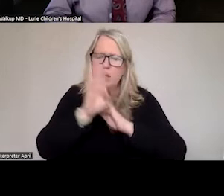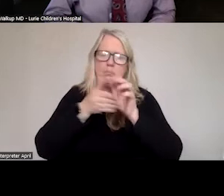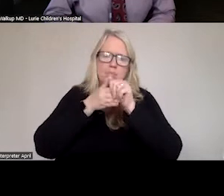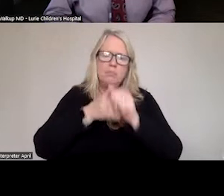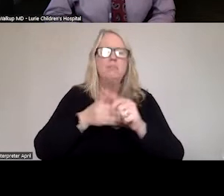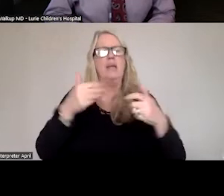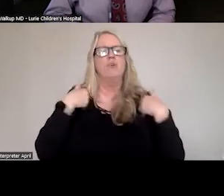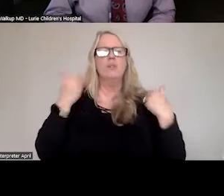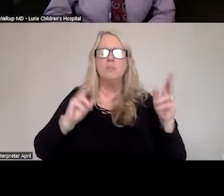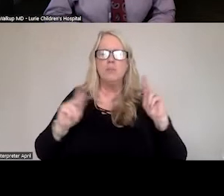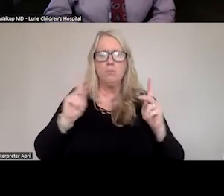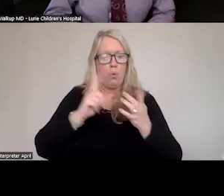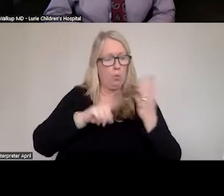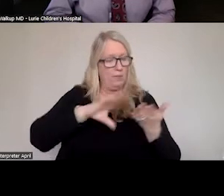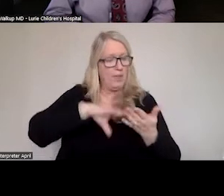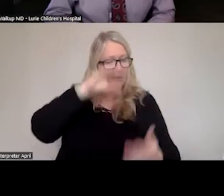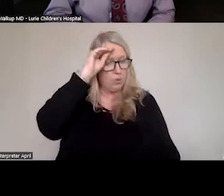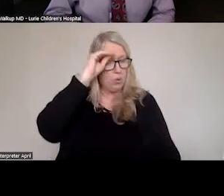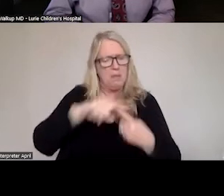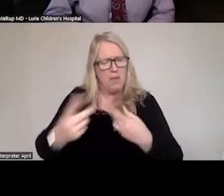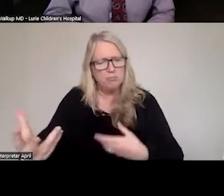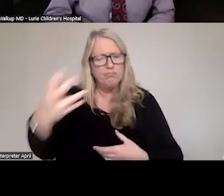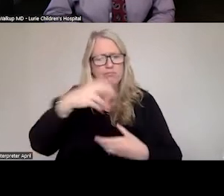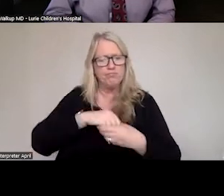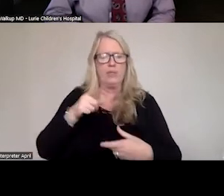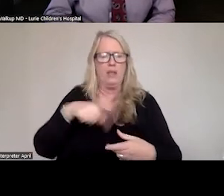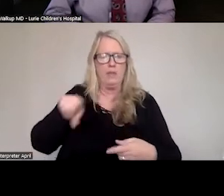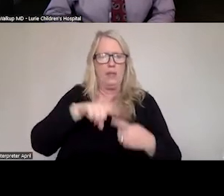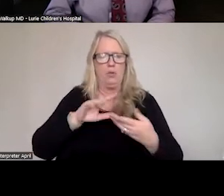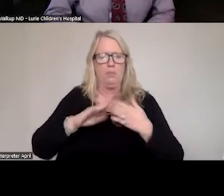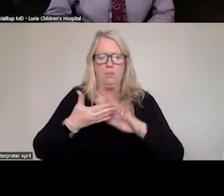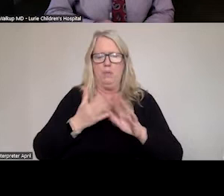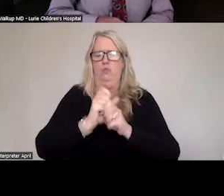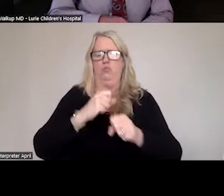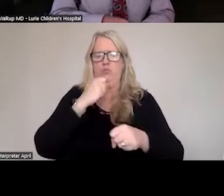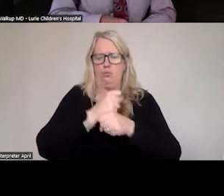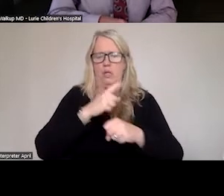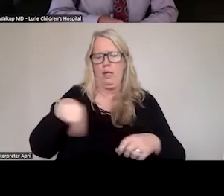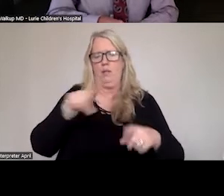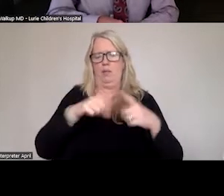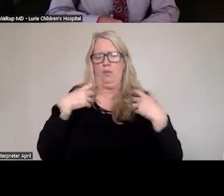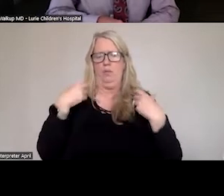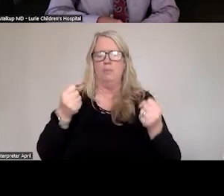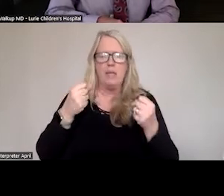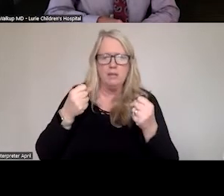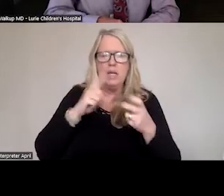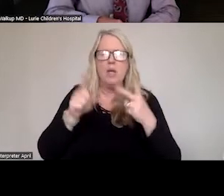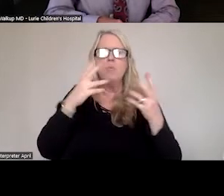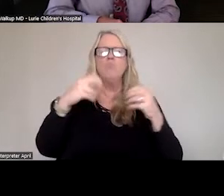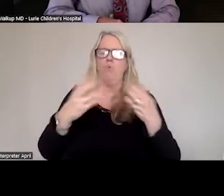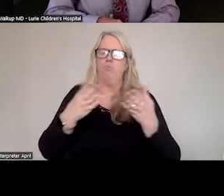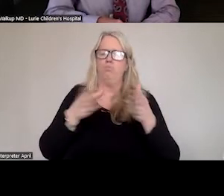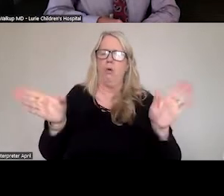the skills they learn into their communities to be able to create healing spaces and galvanize, the broader community